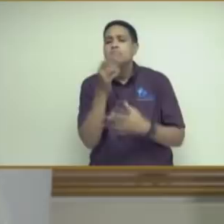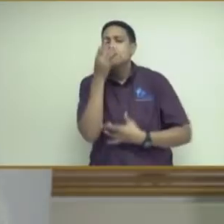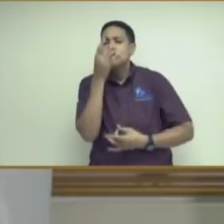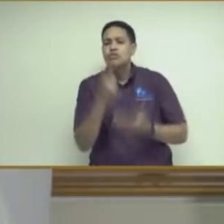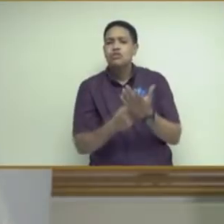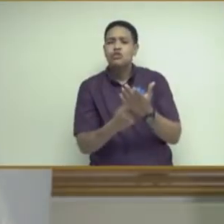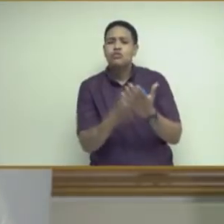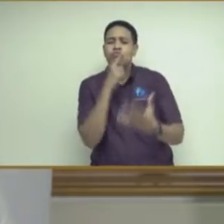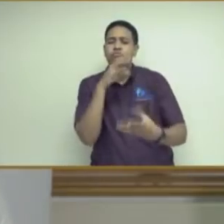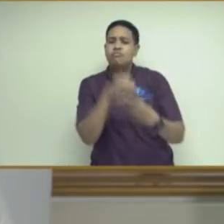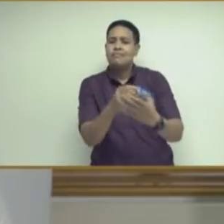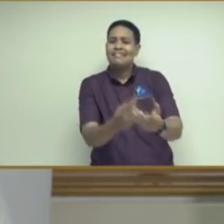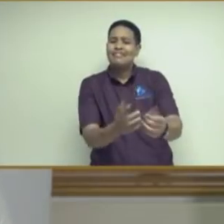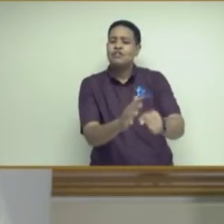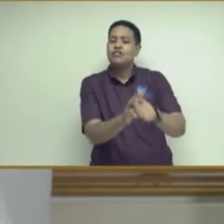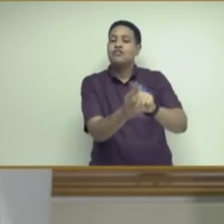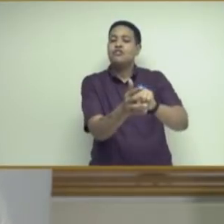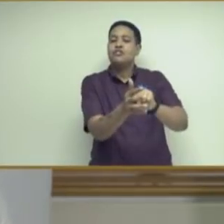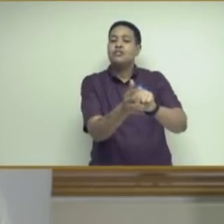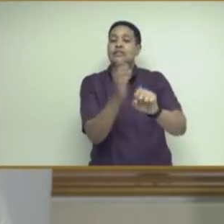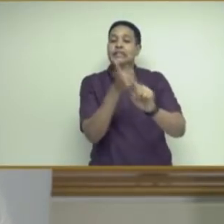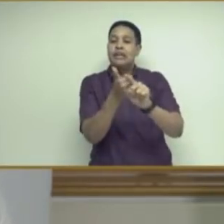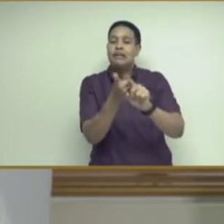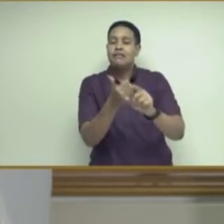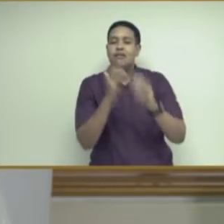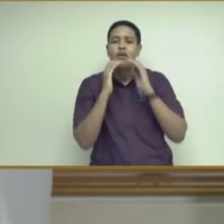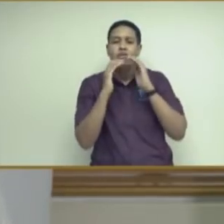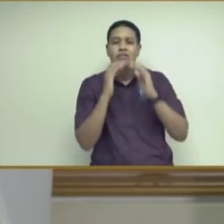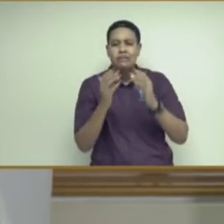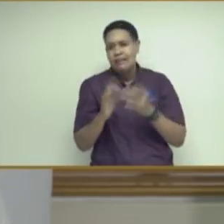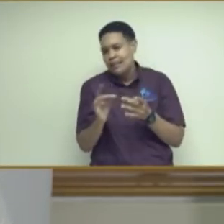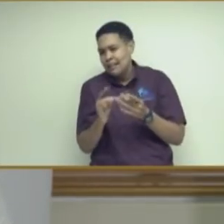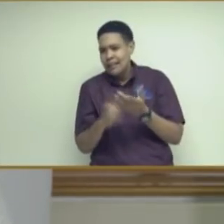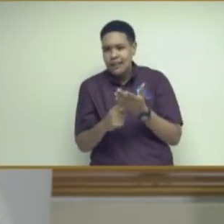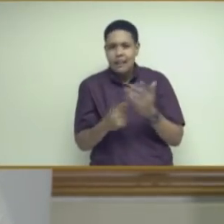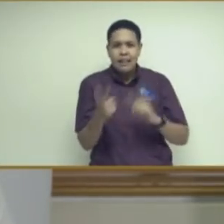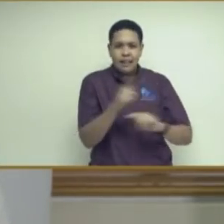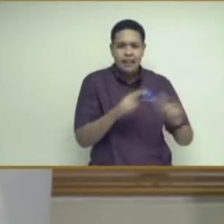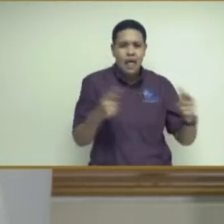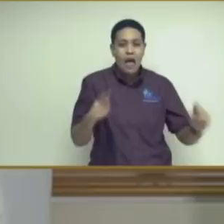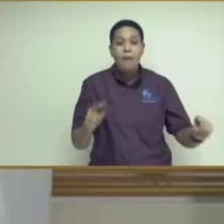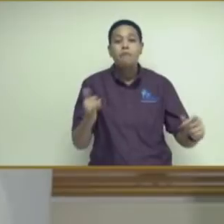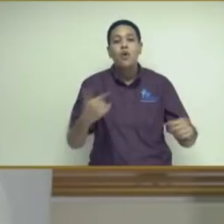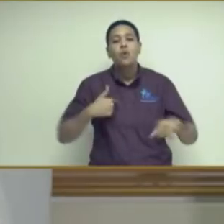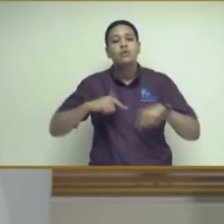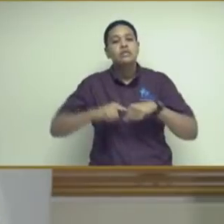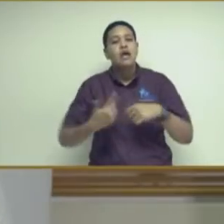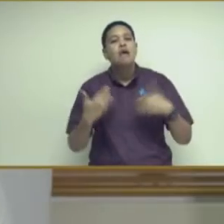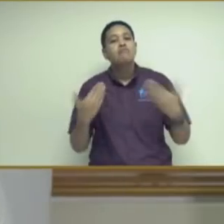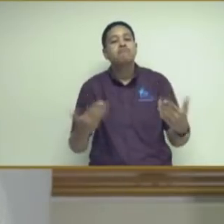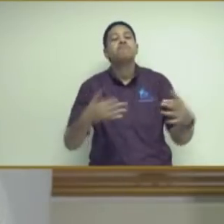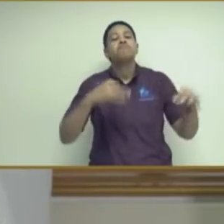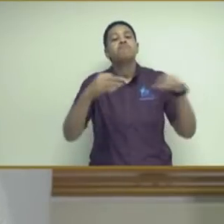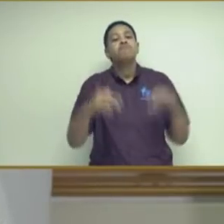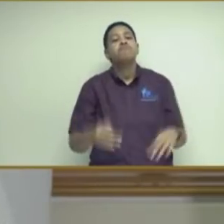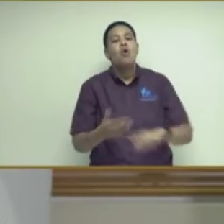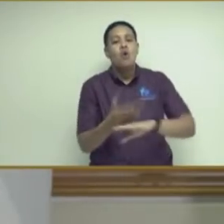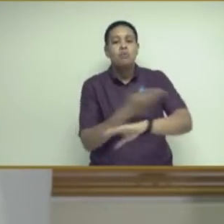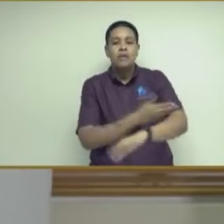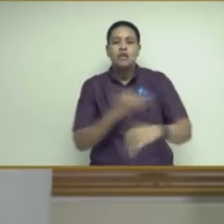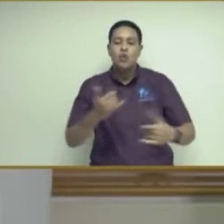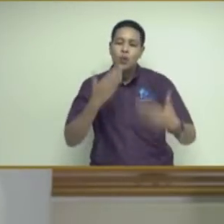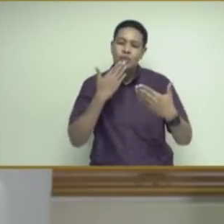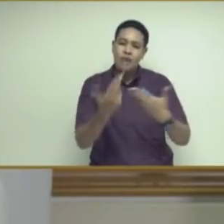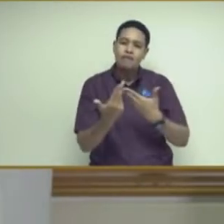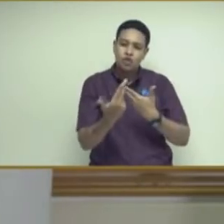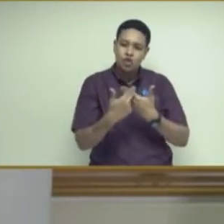take place after the initial information that I will now proceed to outline. So thanks again for